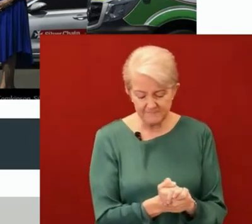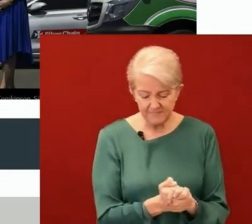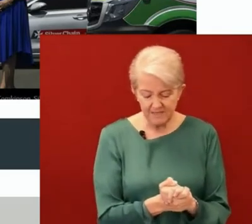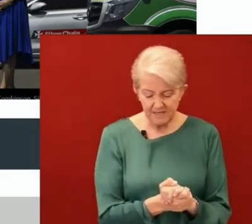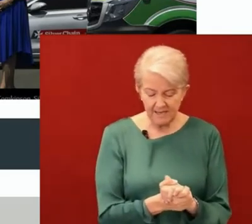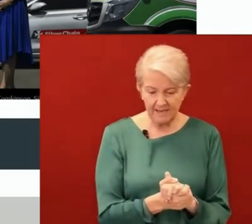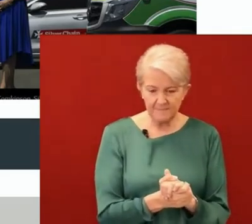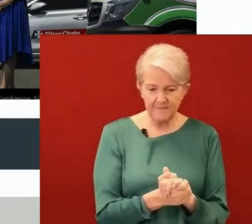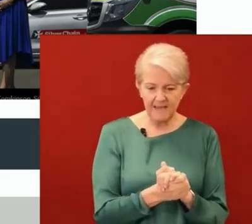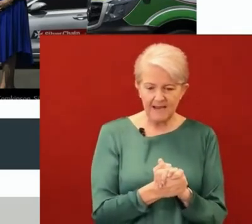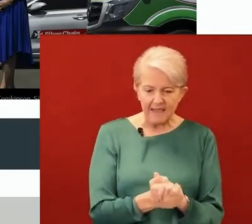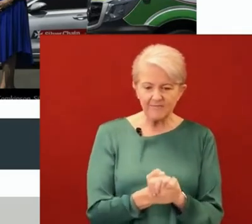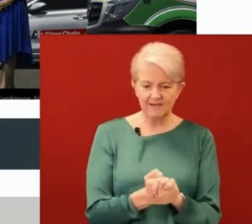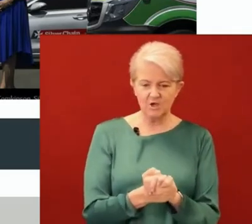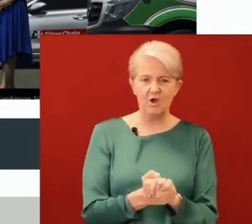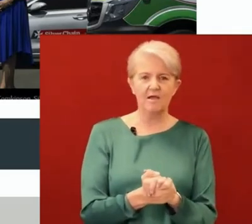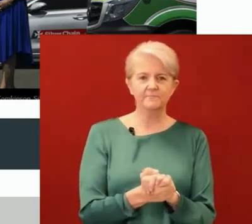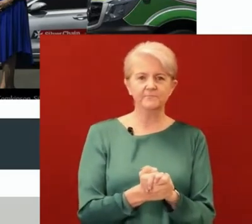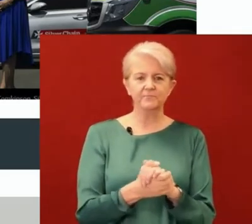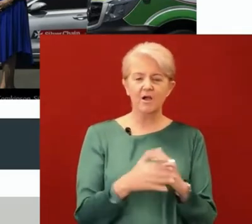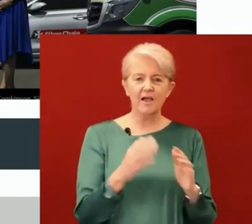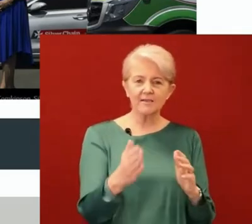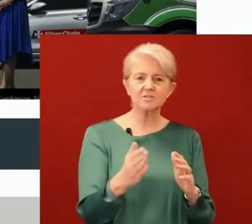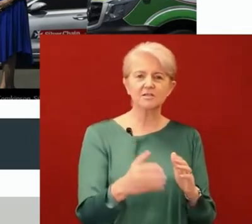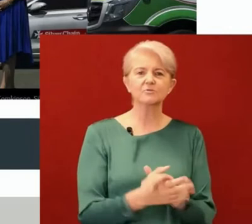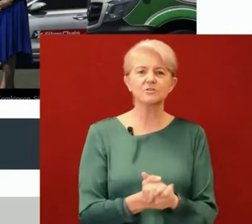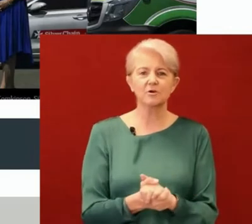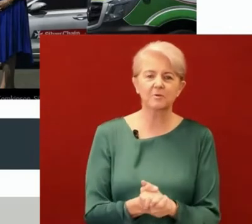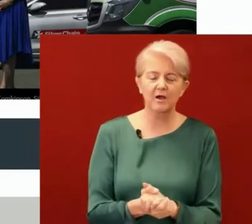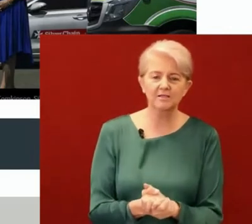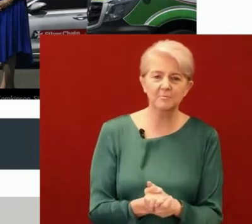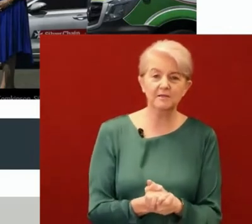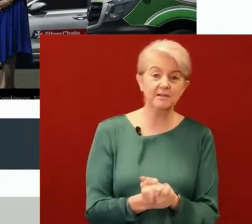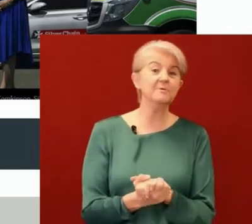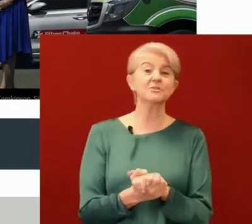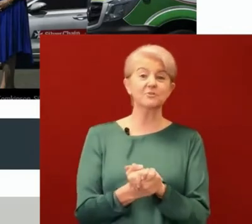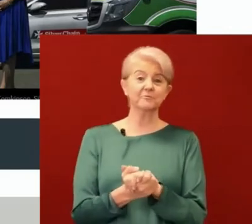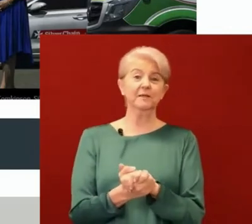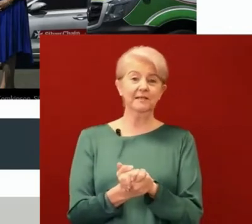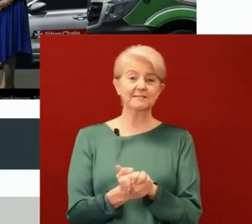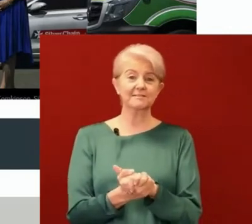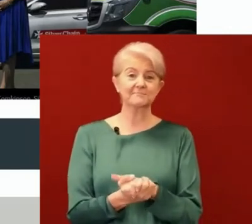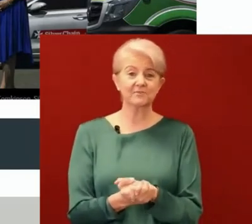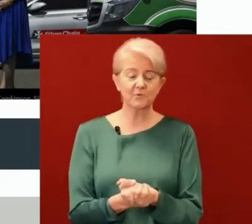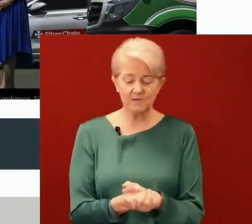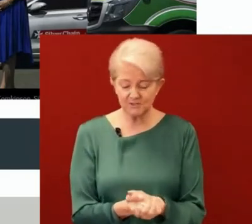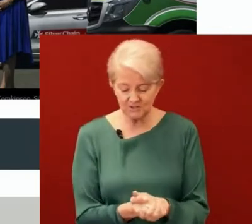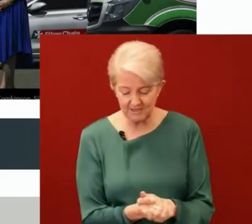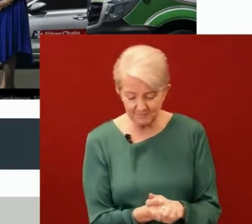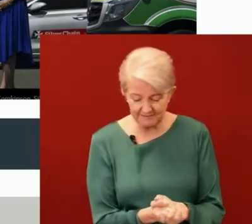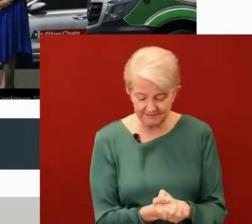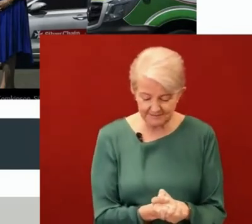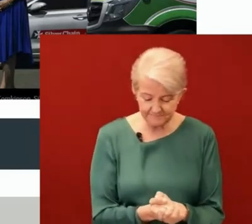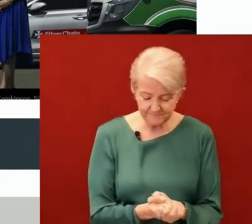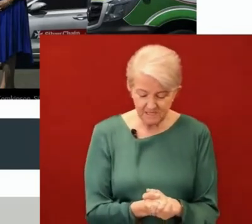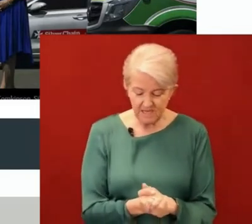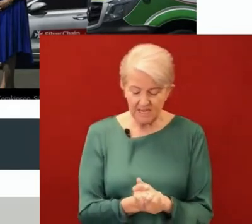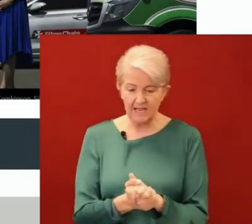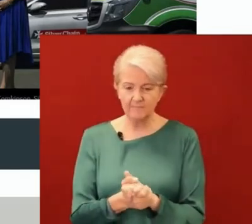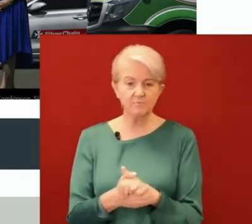that. And at that time, I actually also applied to be the Commissioner of Police for West Australia